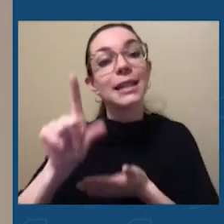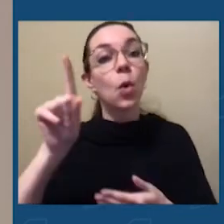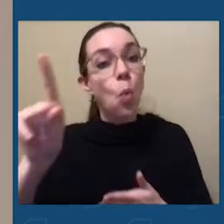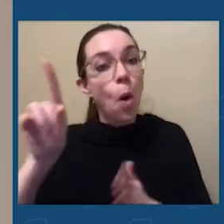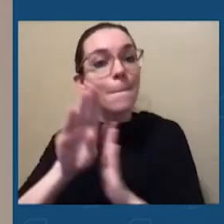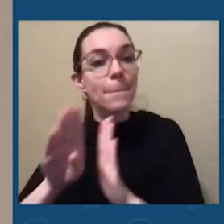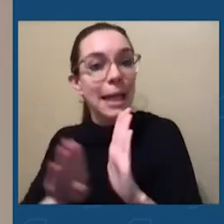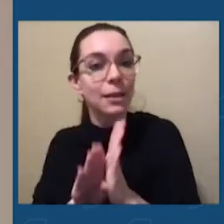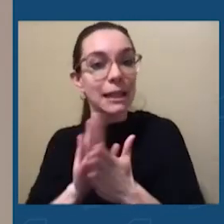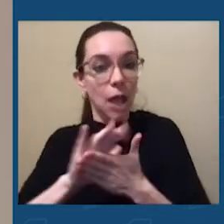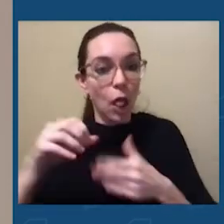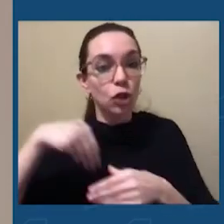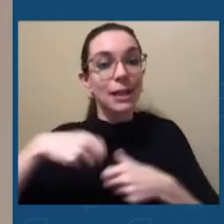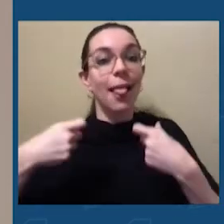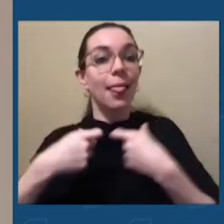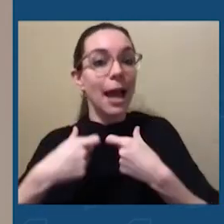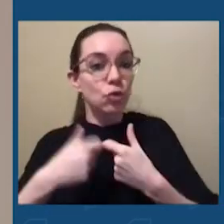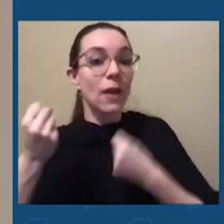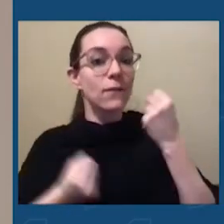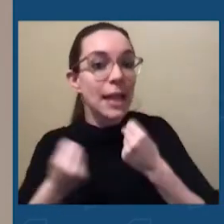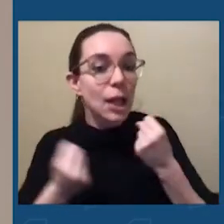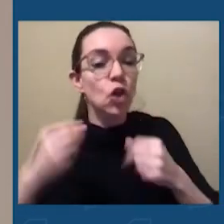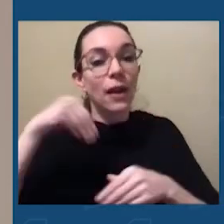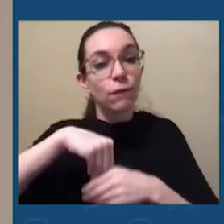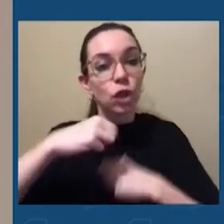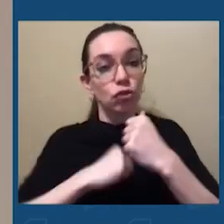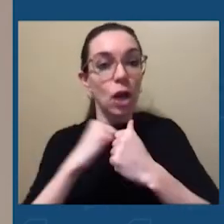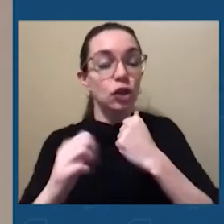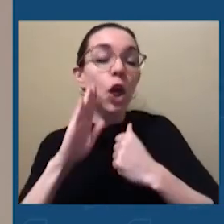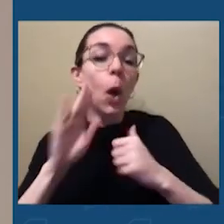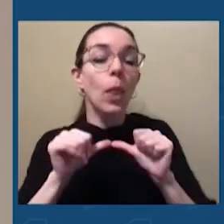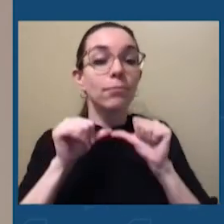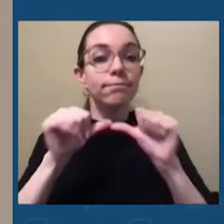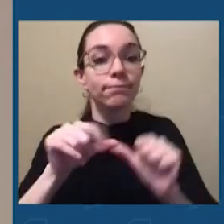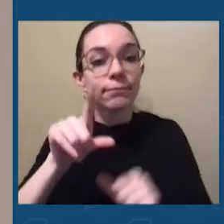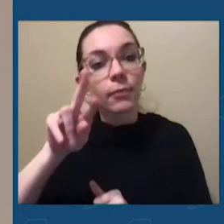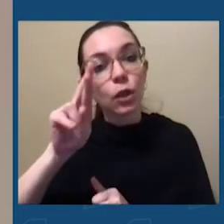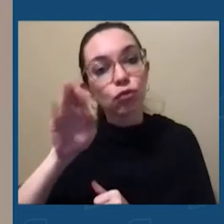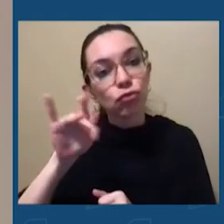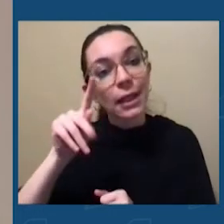vehicle infrastructure, and so we're going to continue our rebates. We're going to do everything we